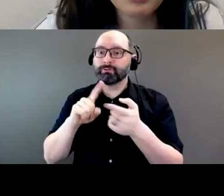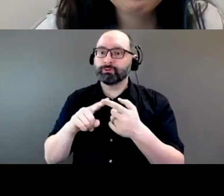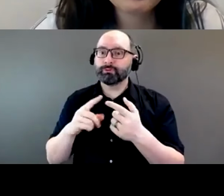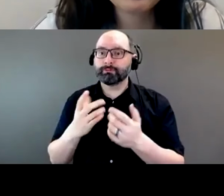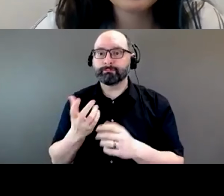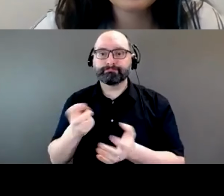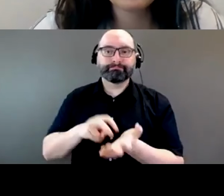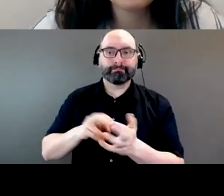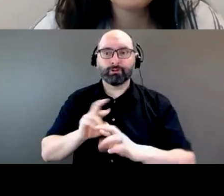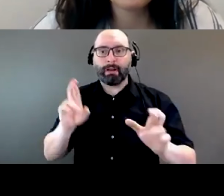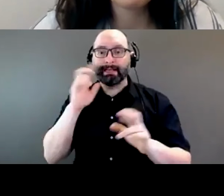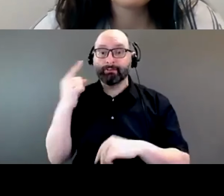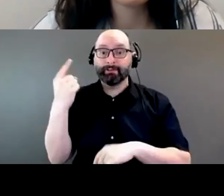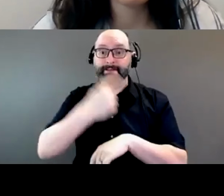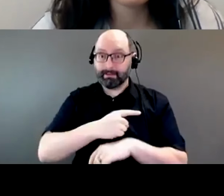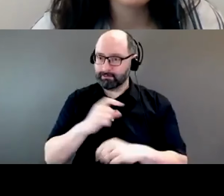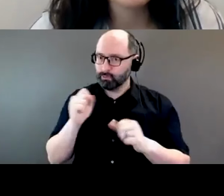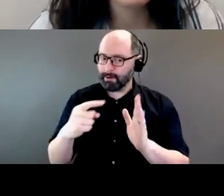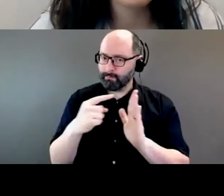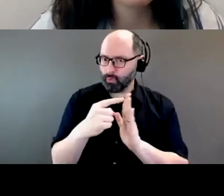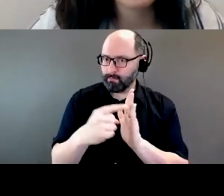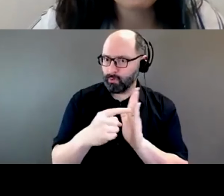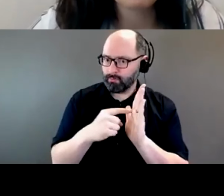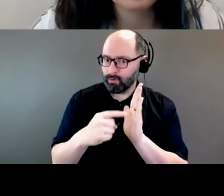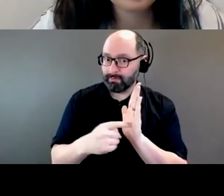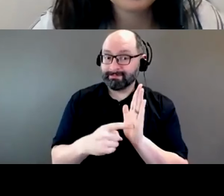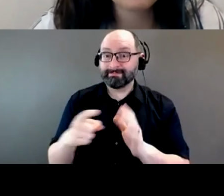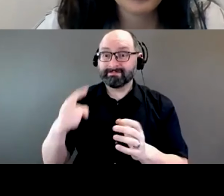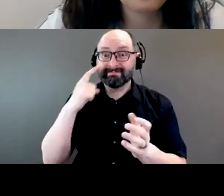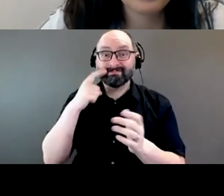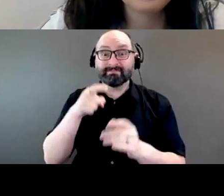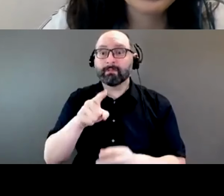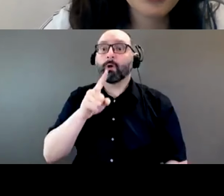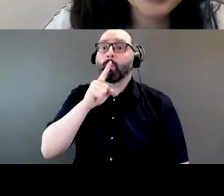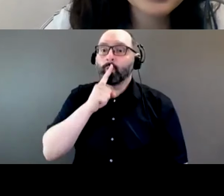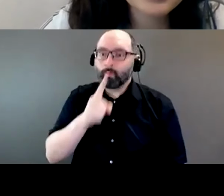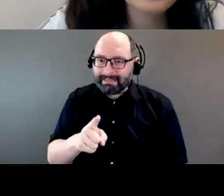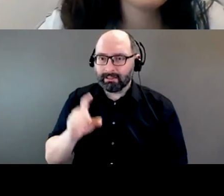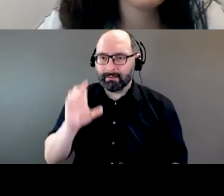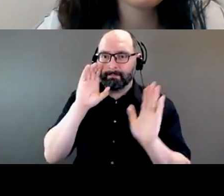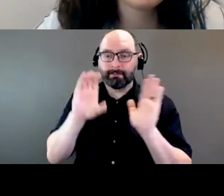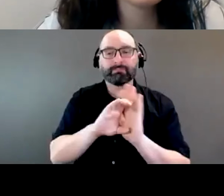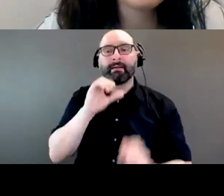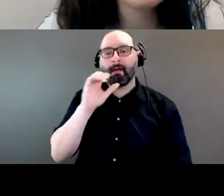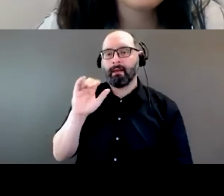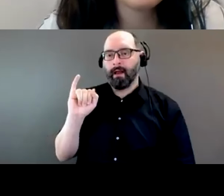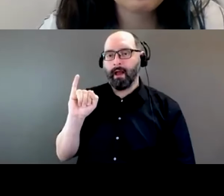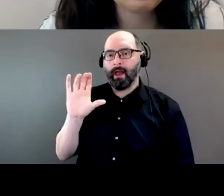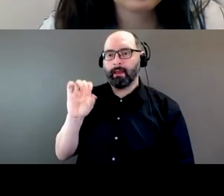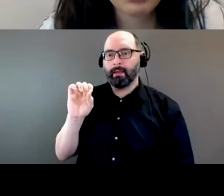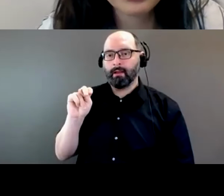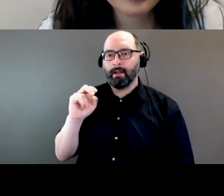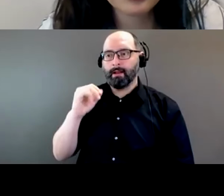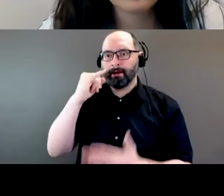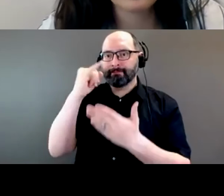about them. You'll notice that these are real pictures rather than icons. As somebody's